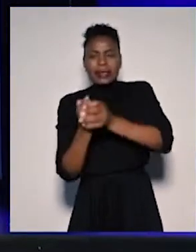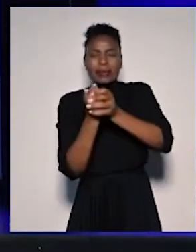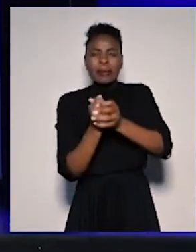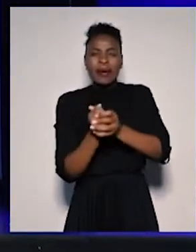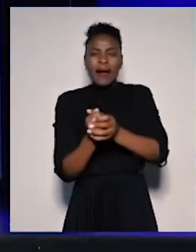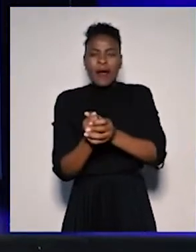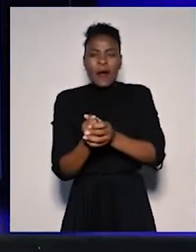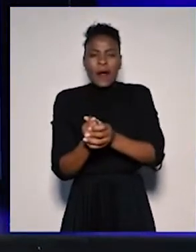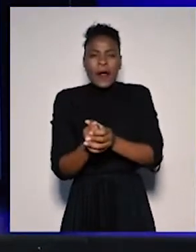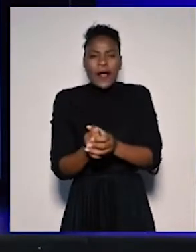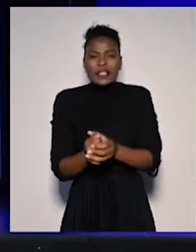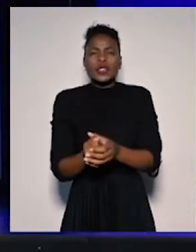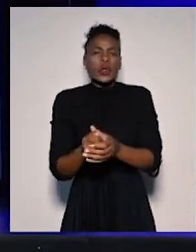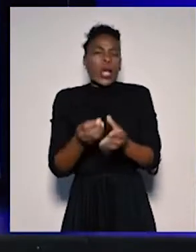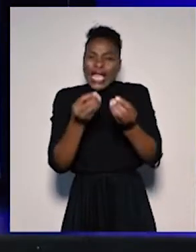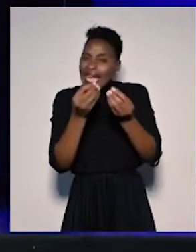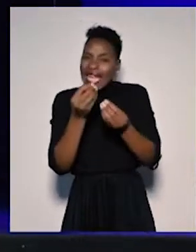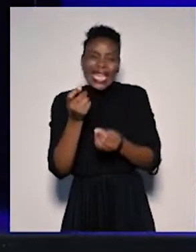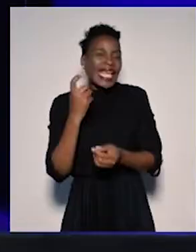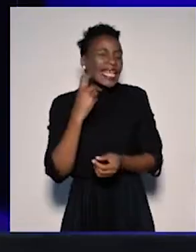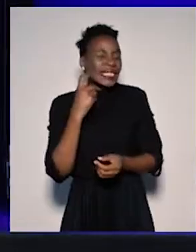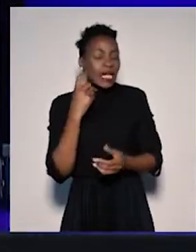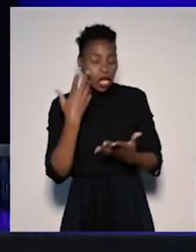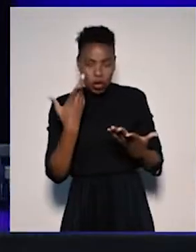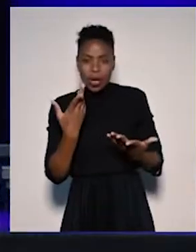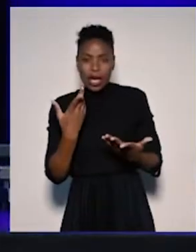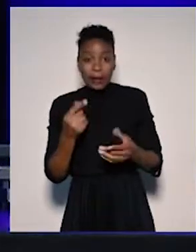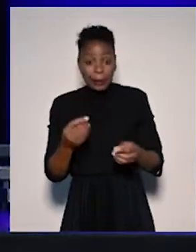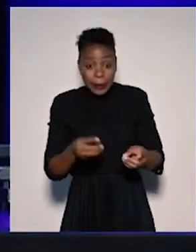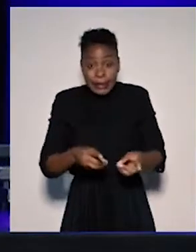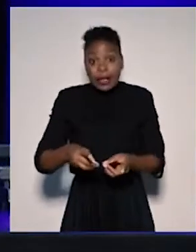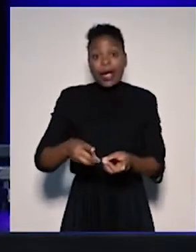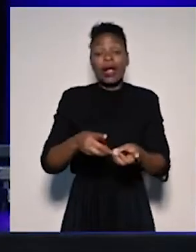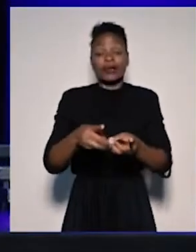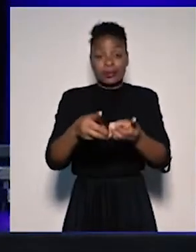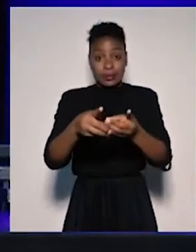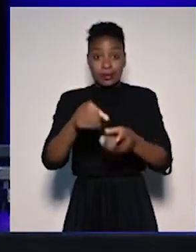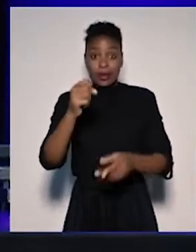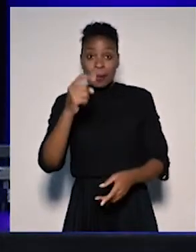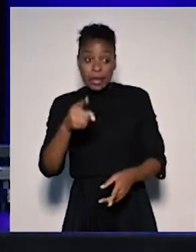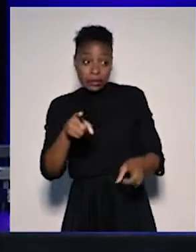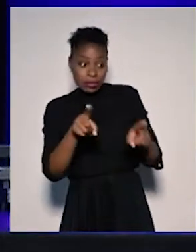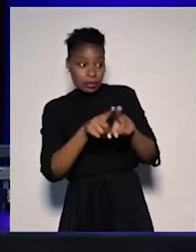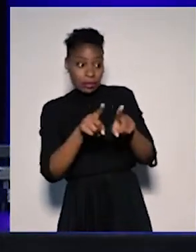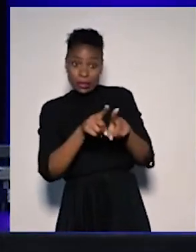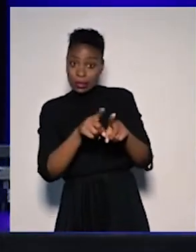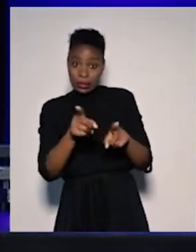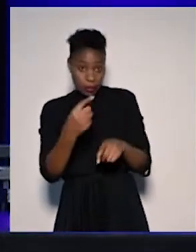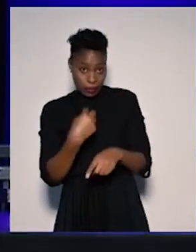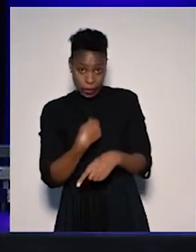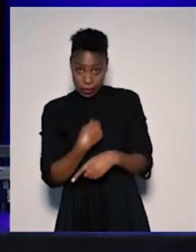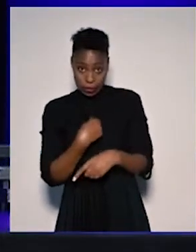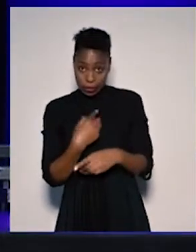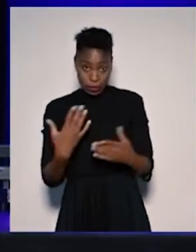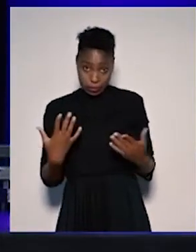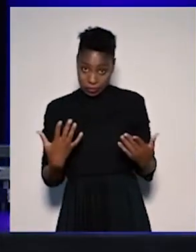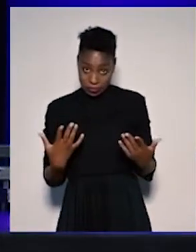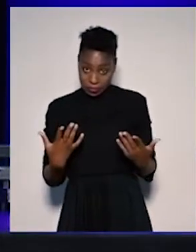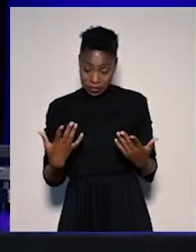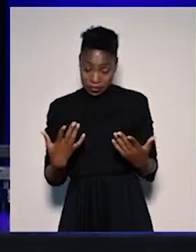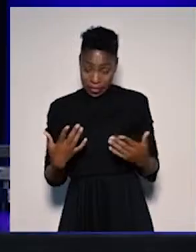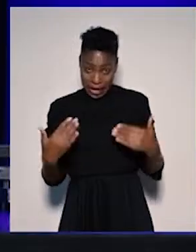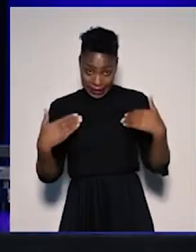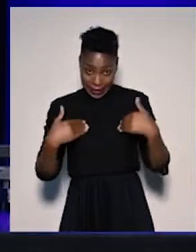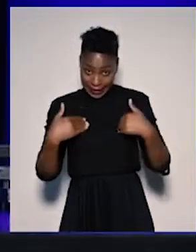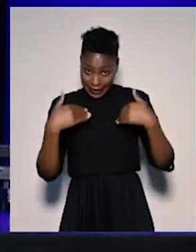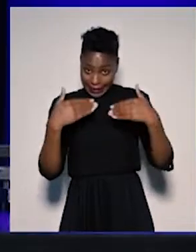light. It goes far and you can direct it, you know. But if you are like some of us who are still